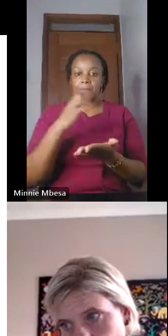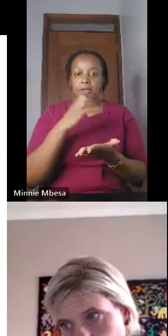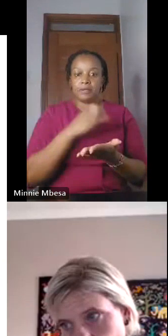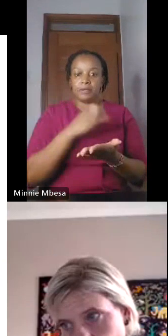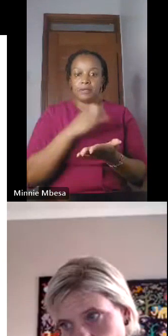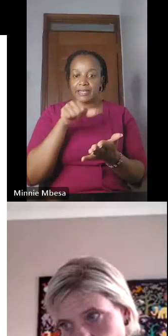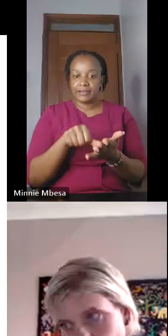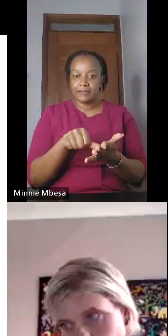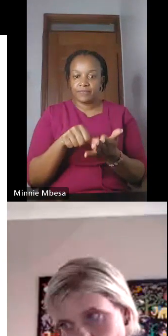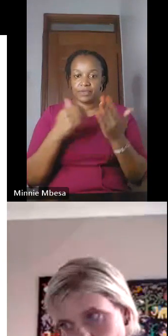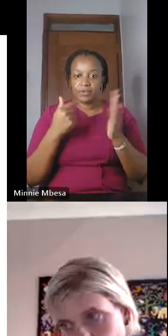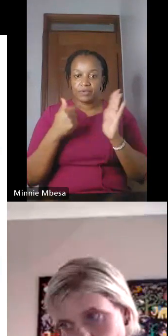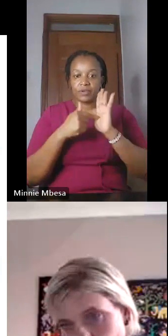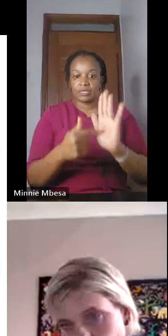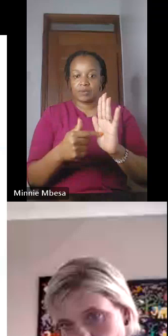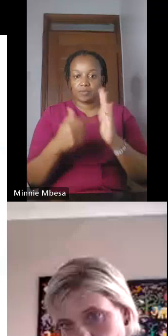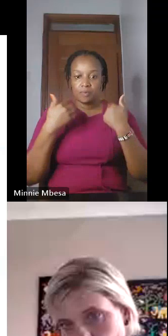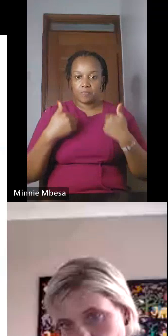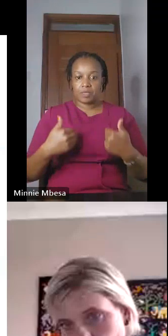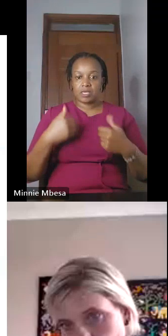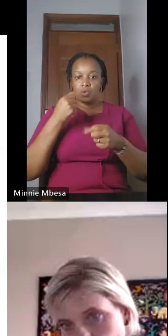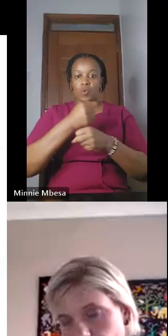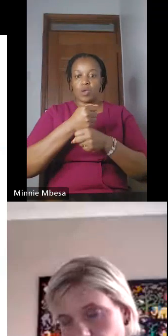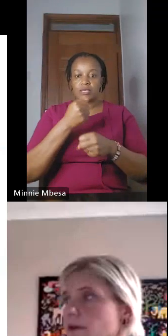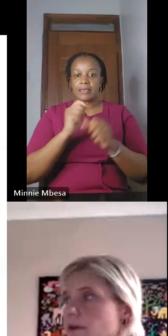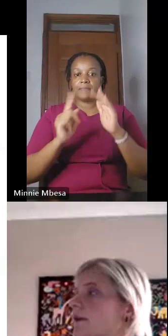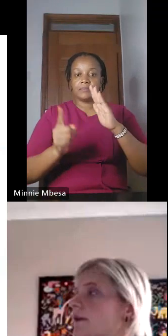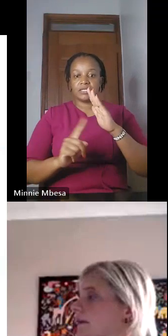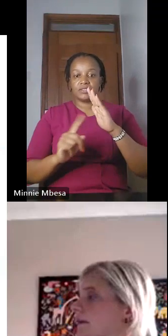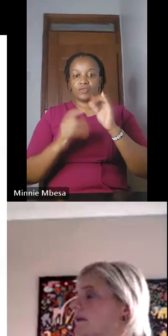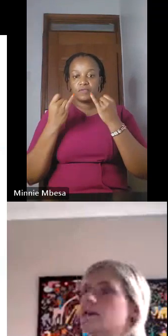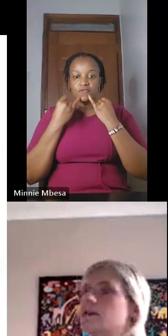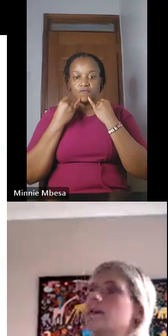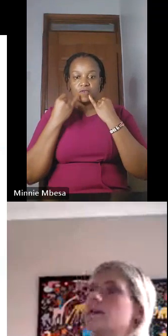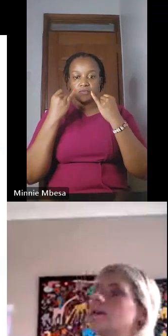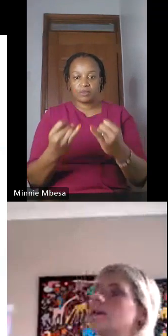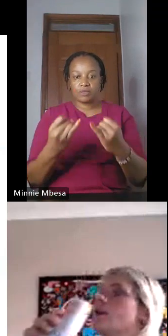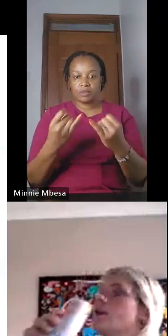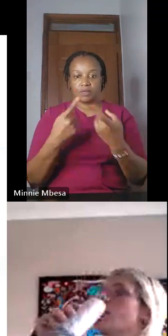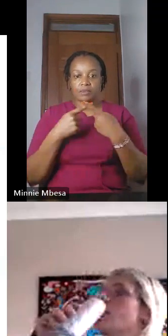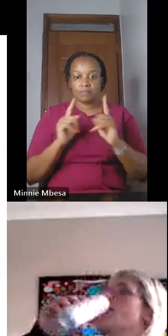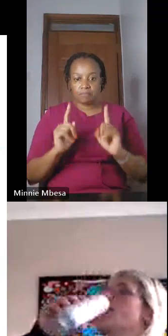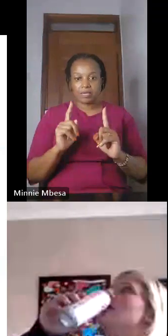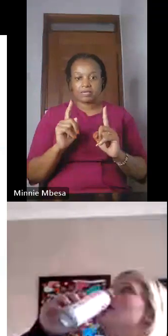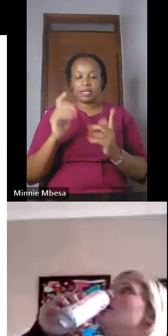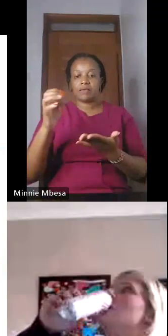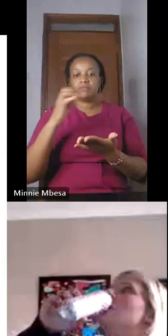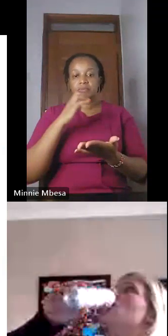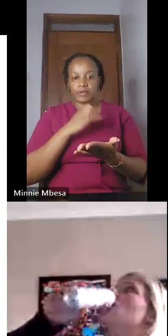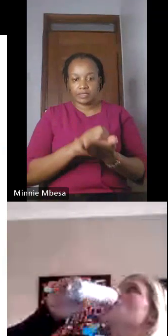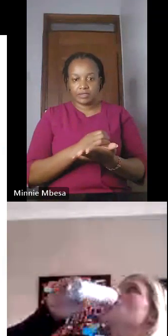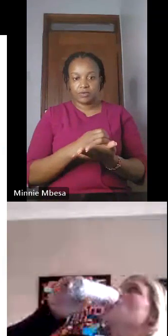in the Ministry of Information, but deployed to Disability Rights Commission. Yes. So do we